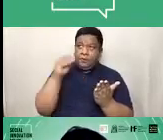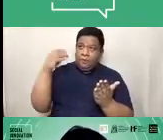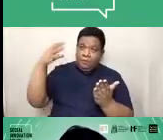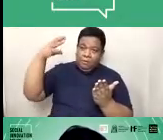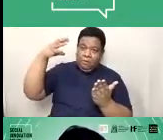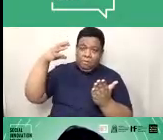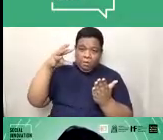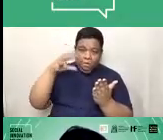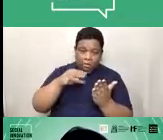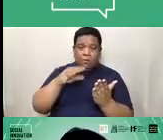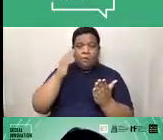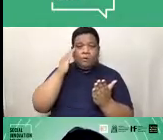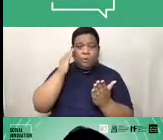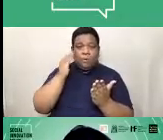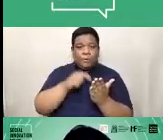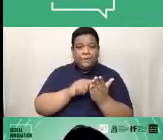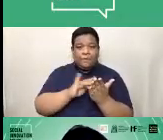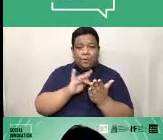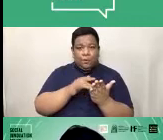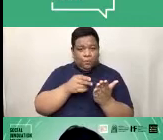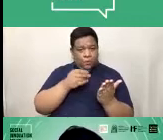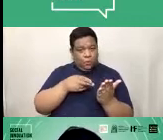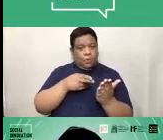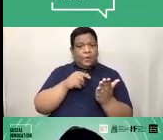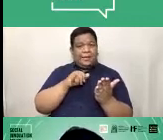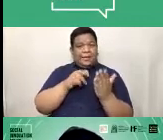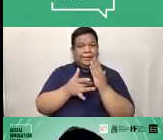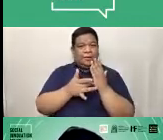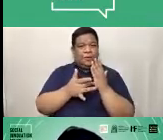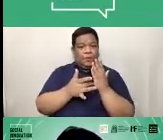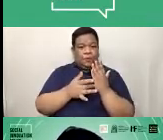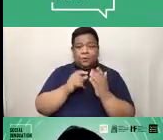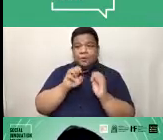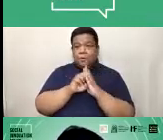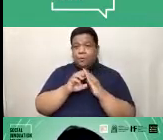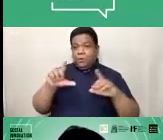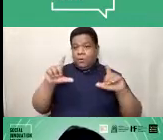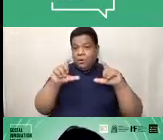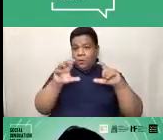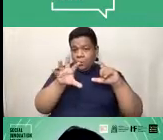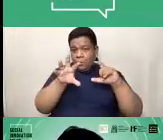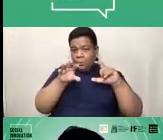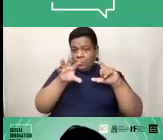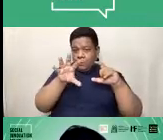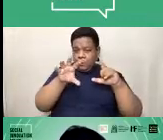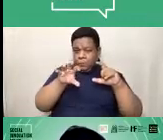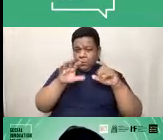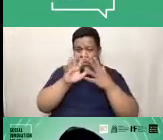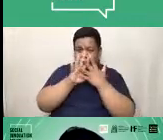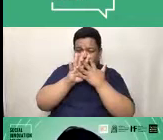if it's nighttime. It's the same technology that tells your camera to change the focus if something is